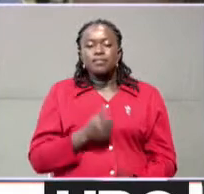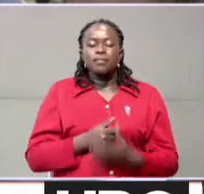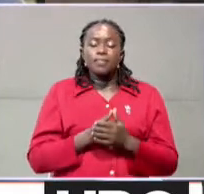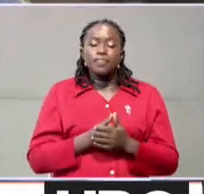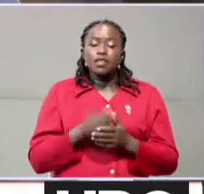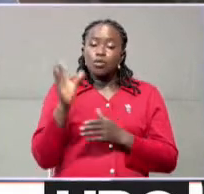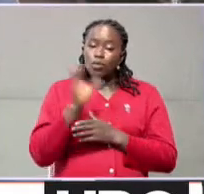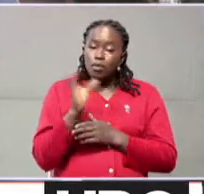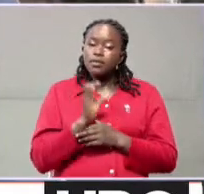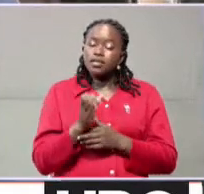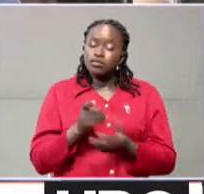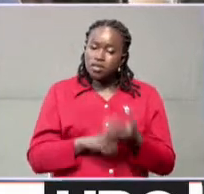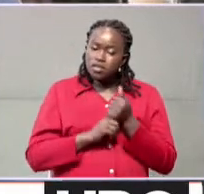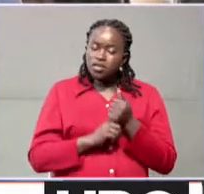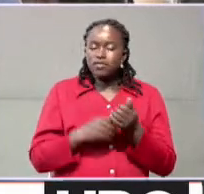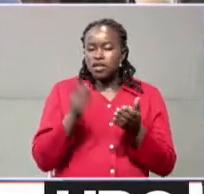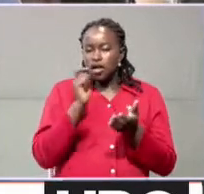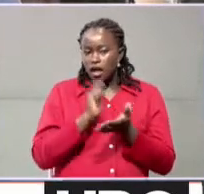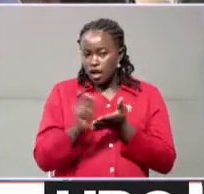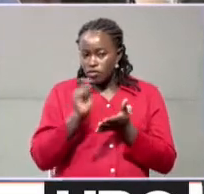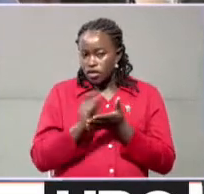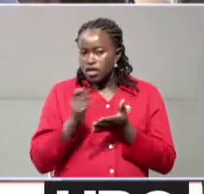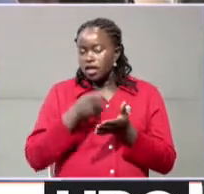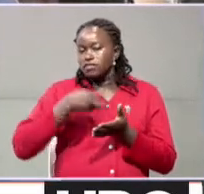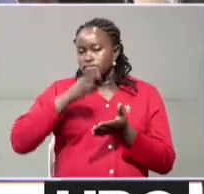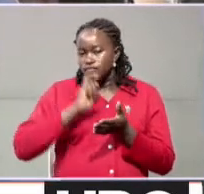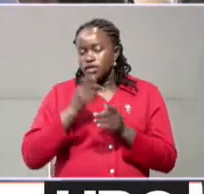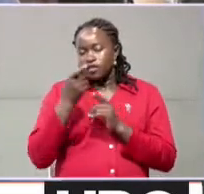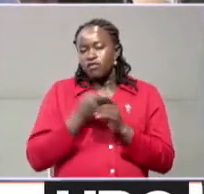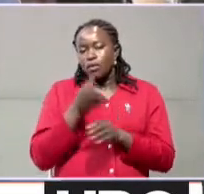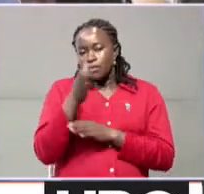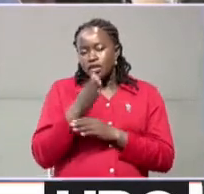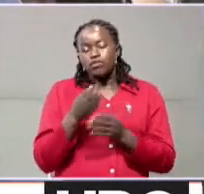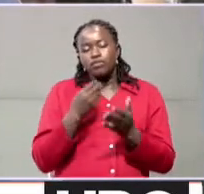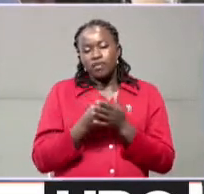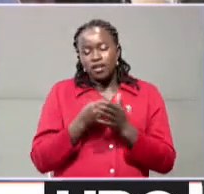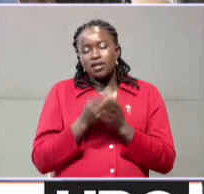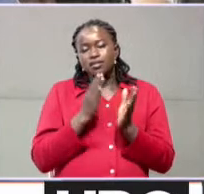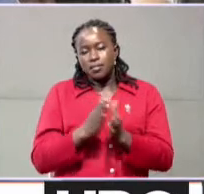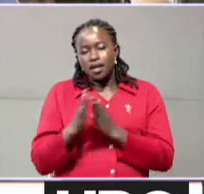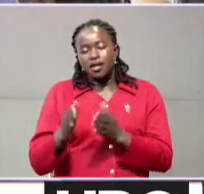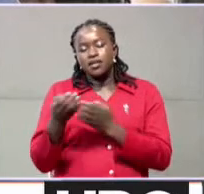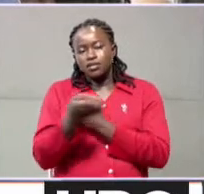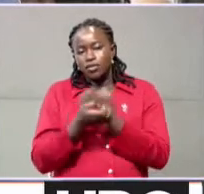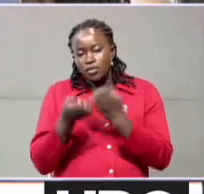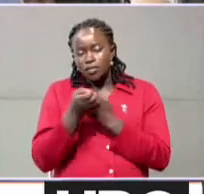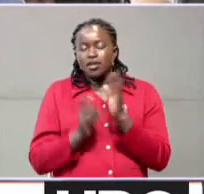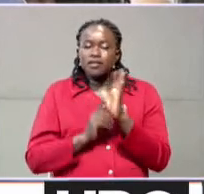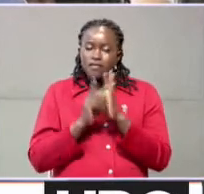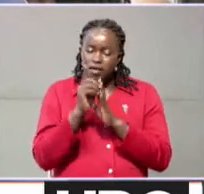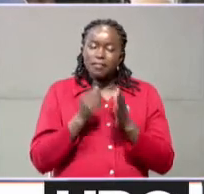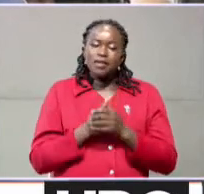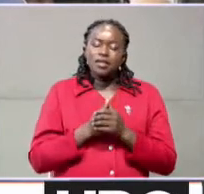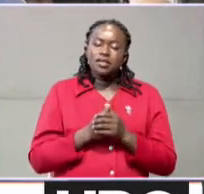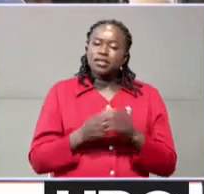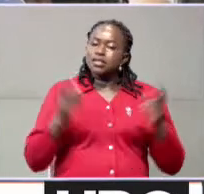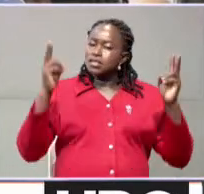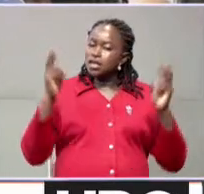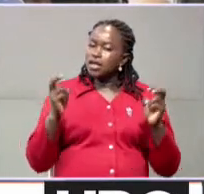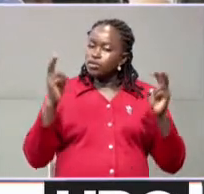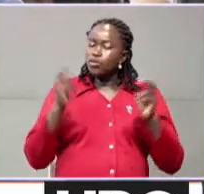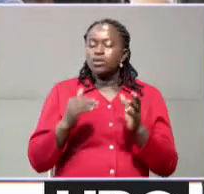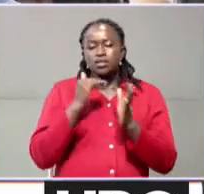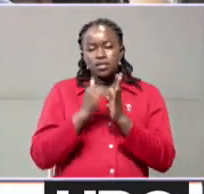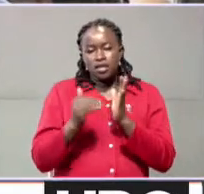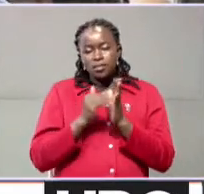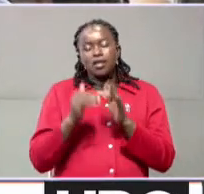committee received a retirement response from minnesota finance planning and economic development titled statement